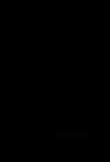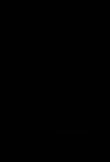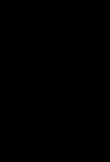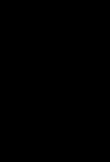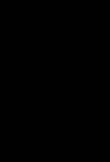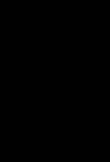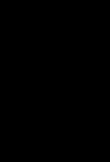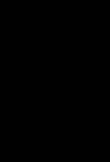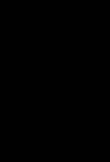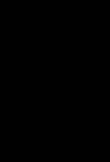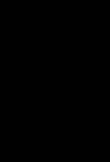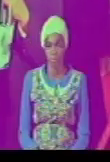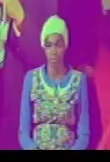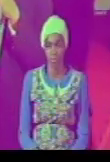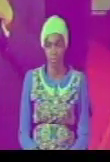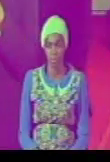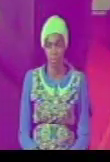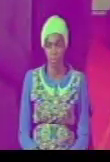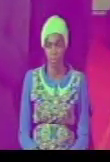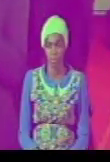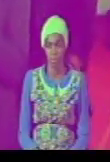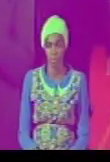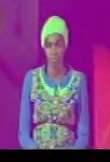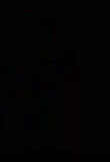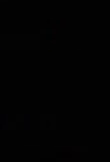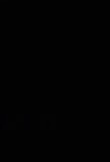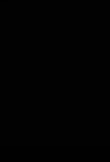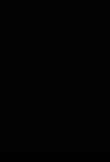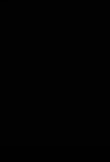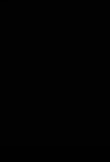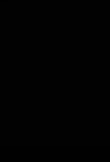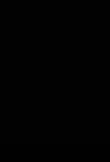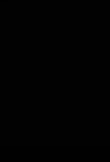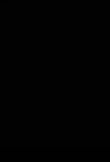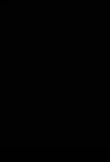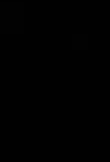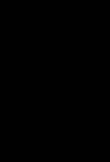God and the silent